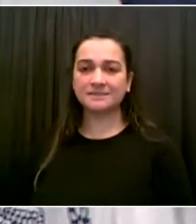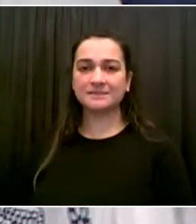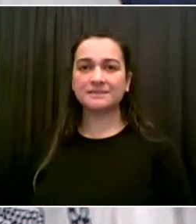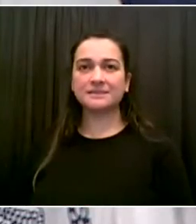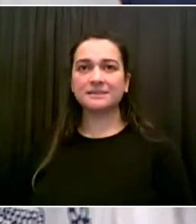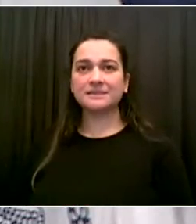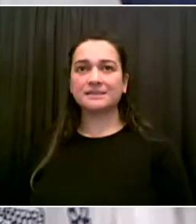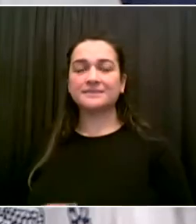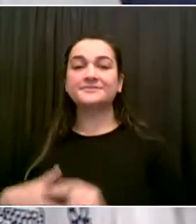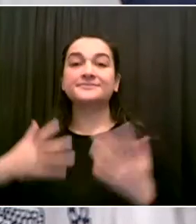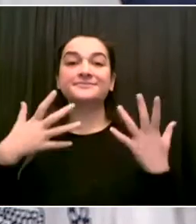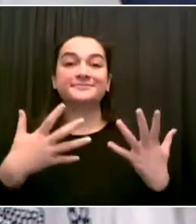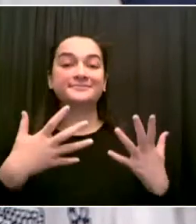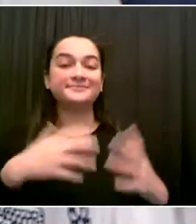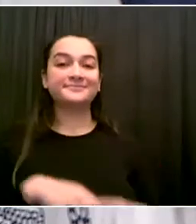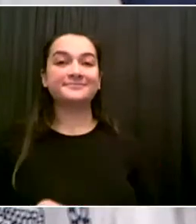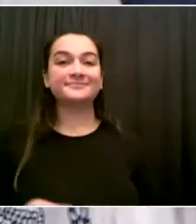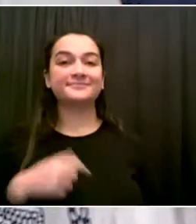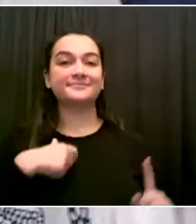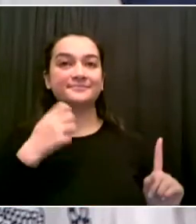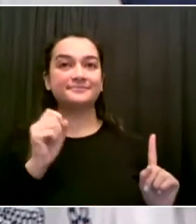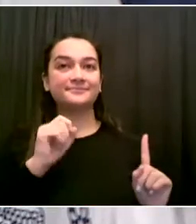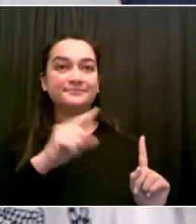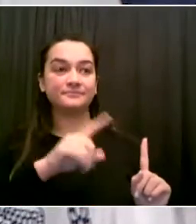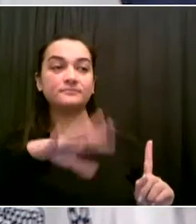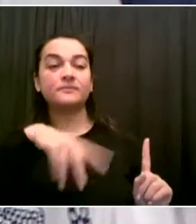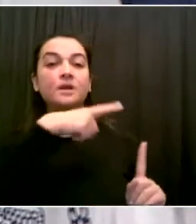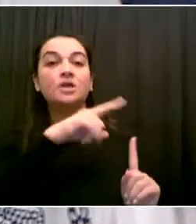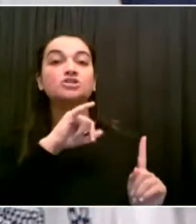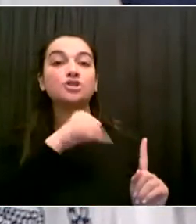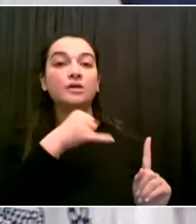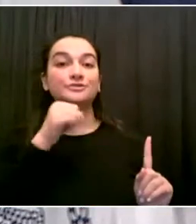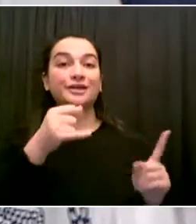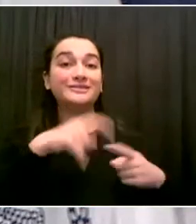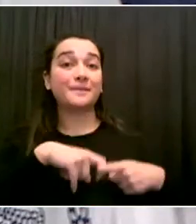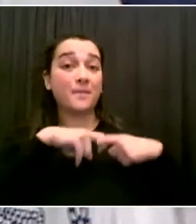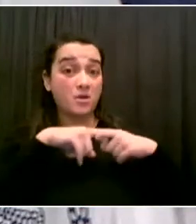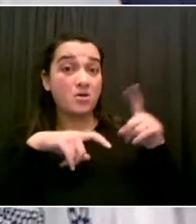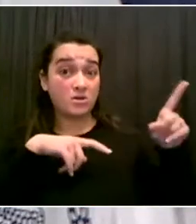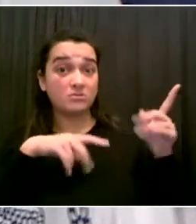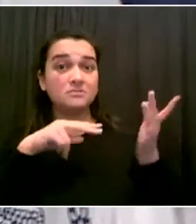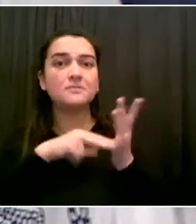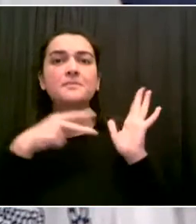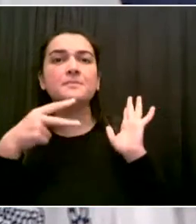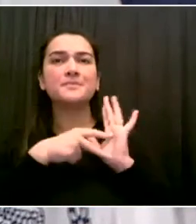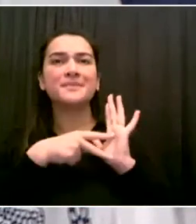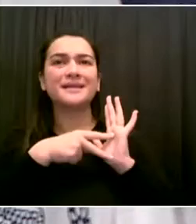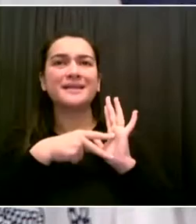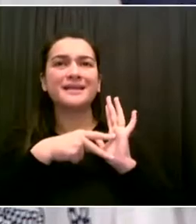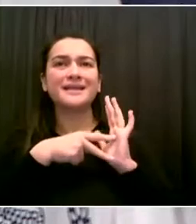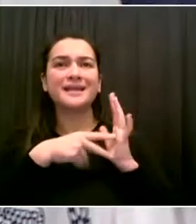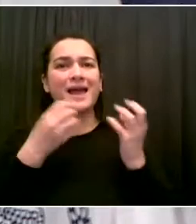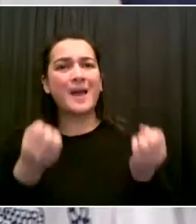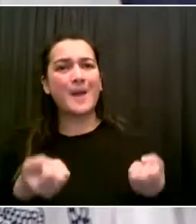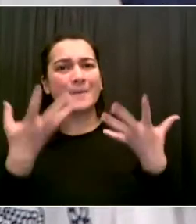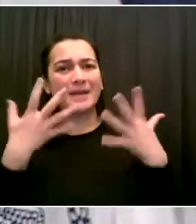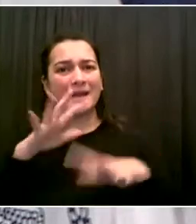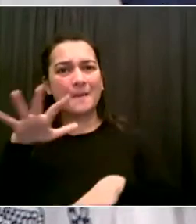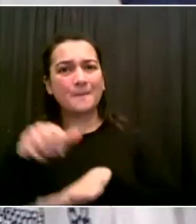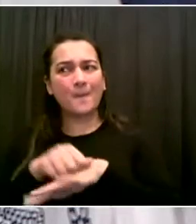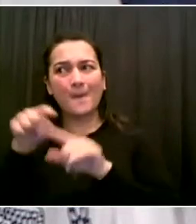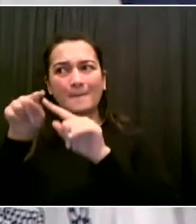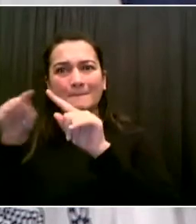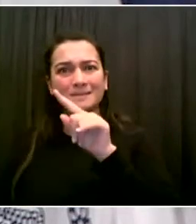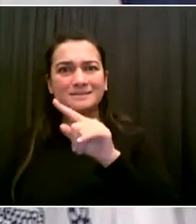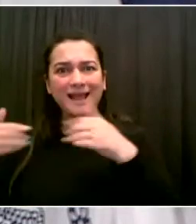rescheduled, and whether there's any indication of signs of blood clots of those in New York who have already received the